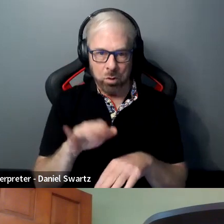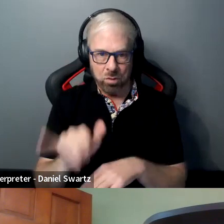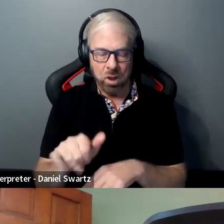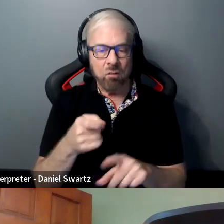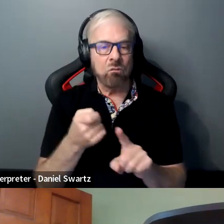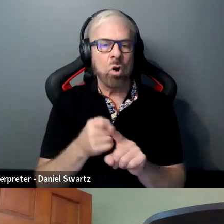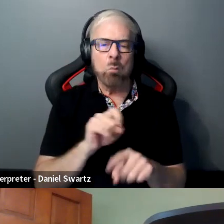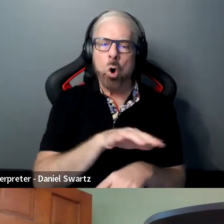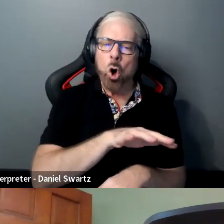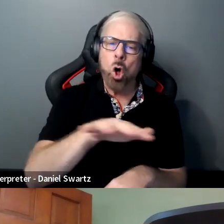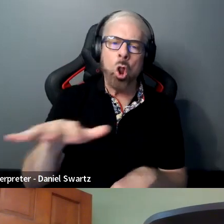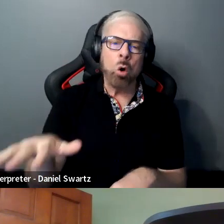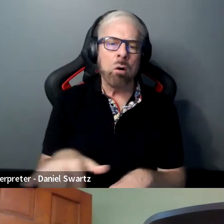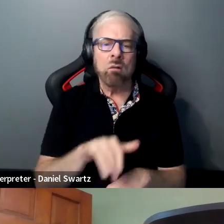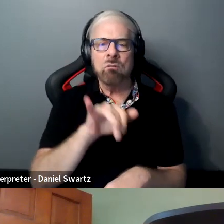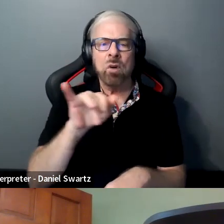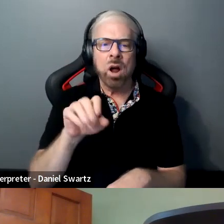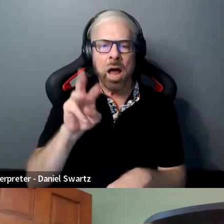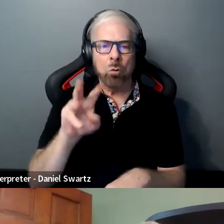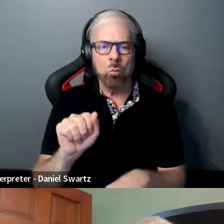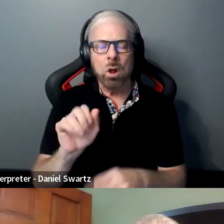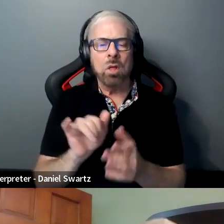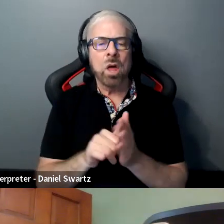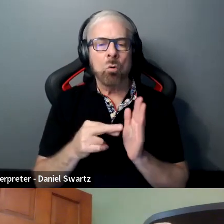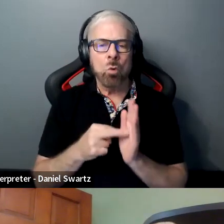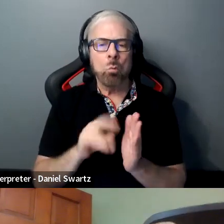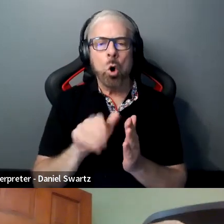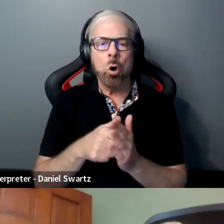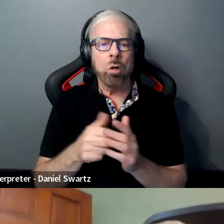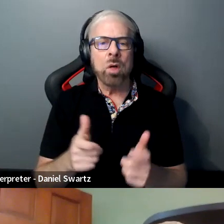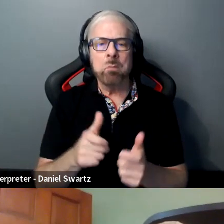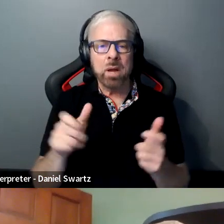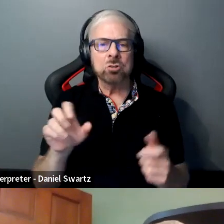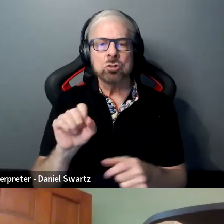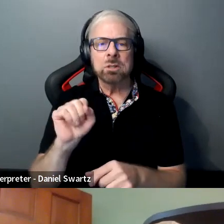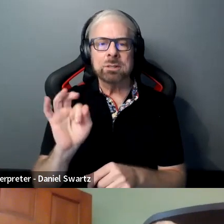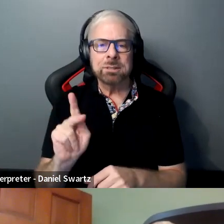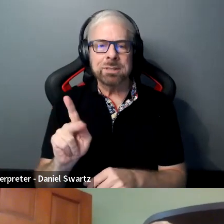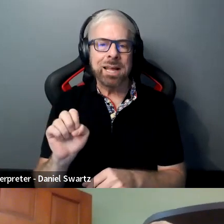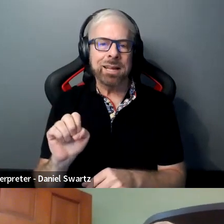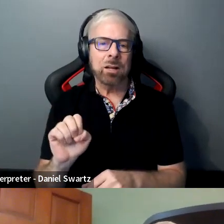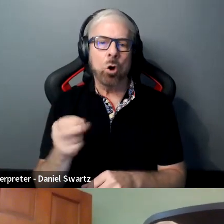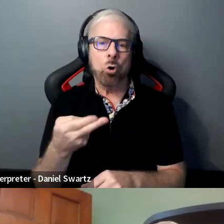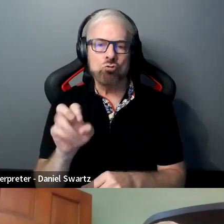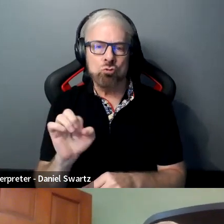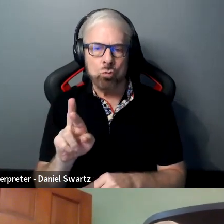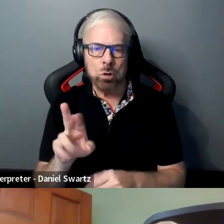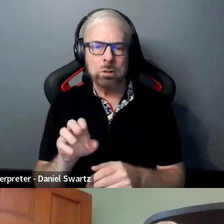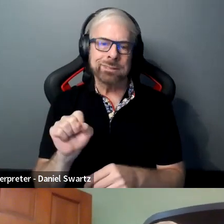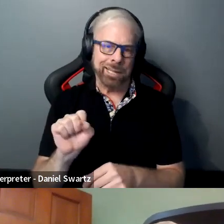all over Iowa that represented all the major stakeholders in the